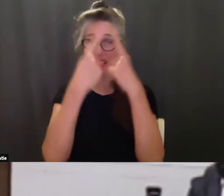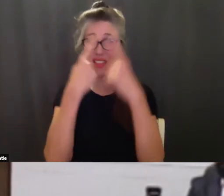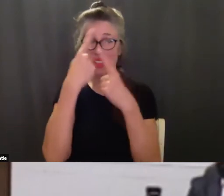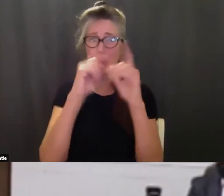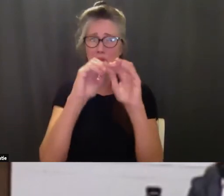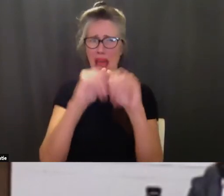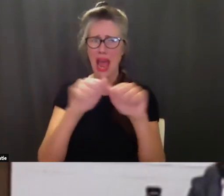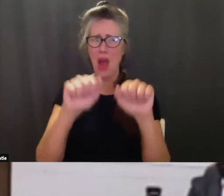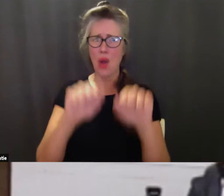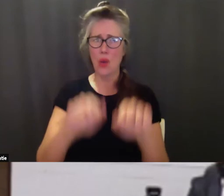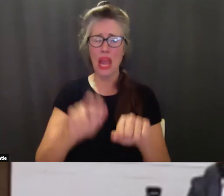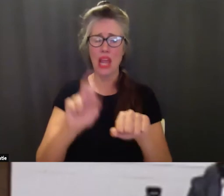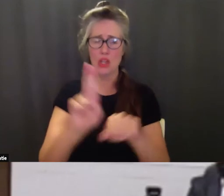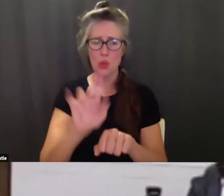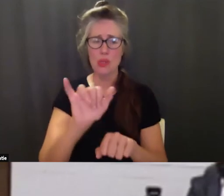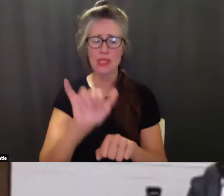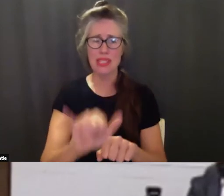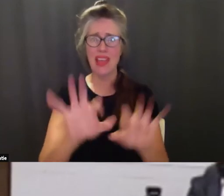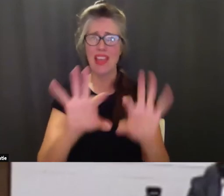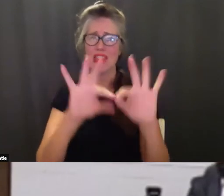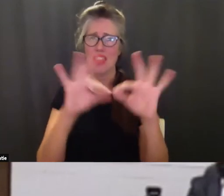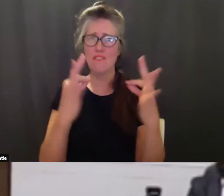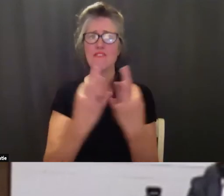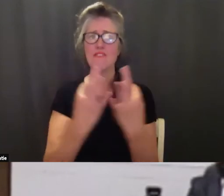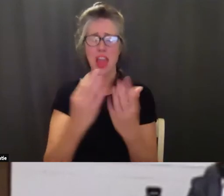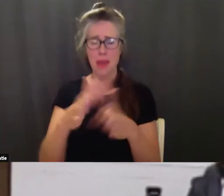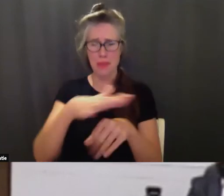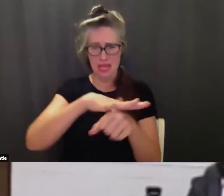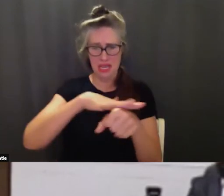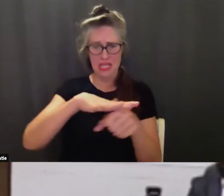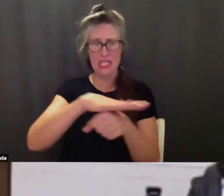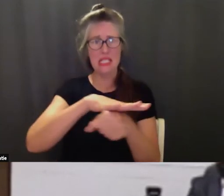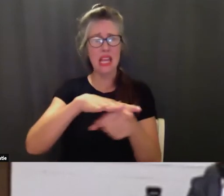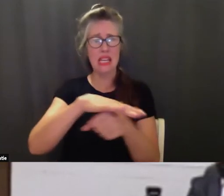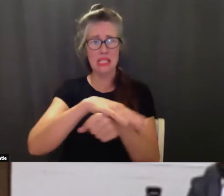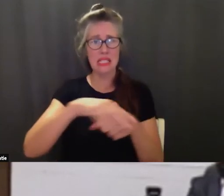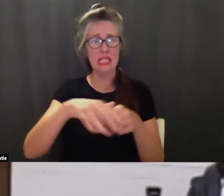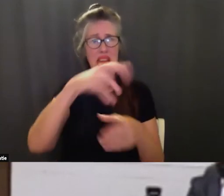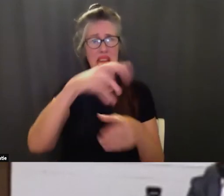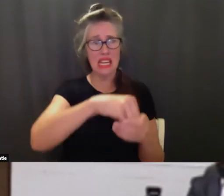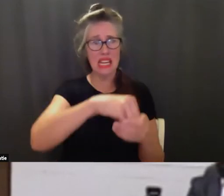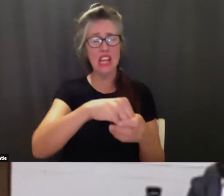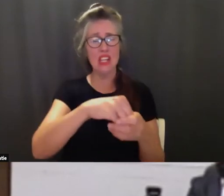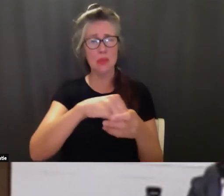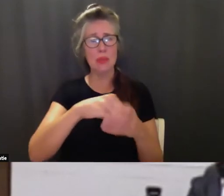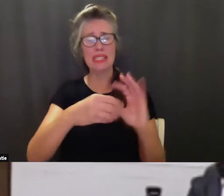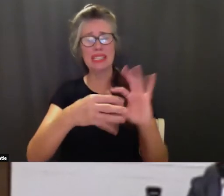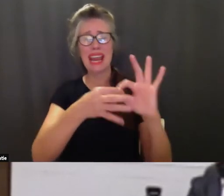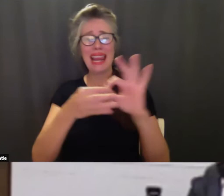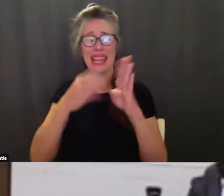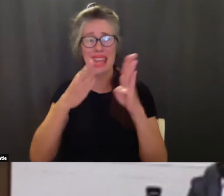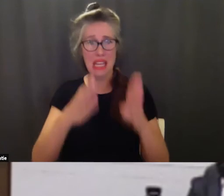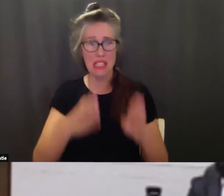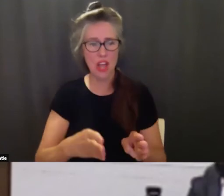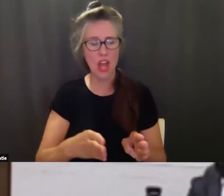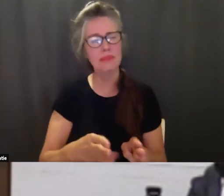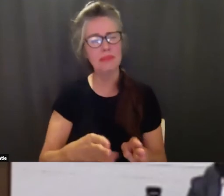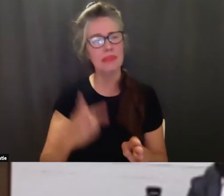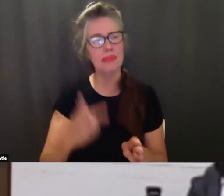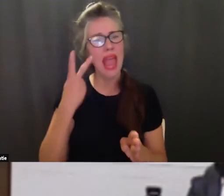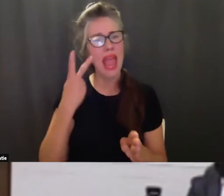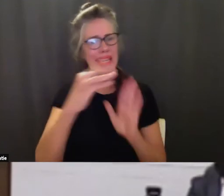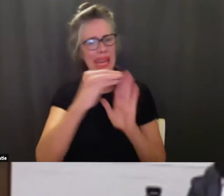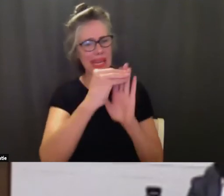they're going to use their site family engagement liaisons, and also be able to outline that